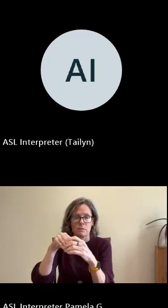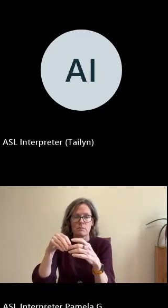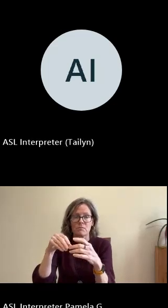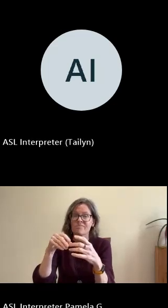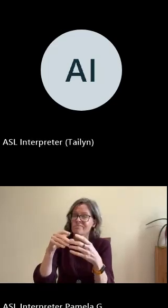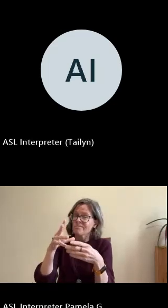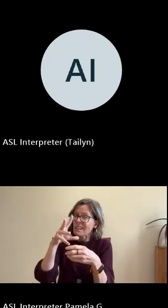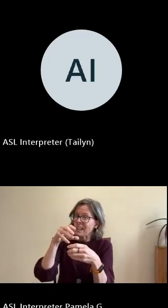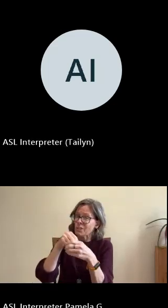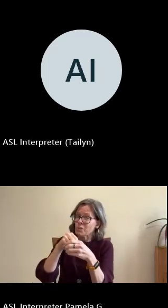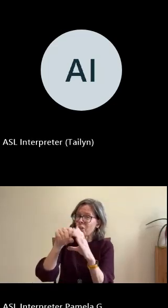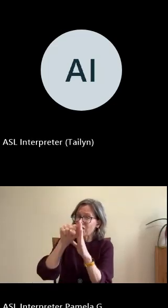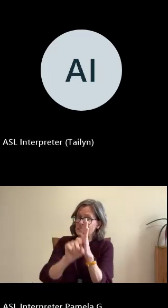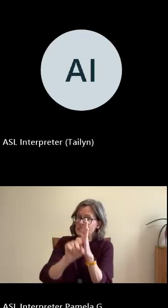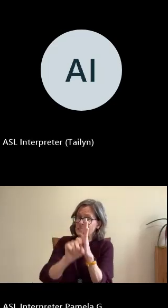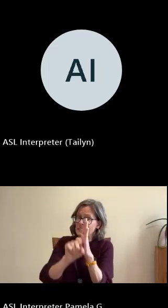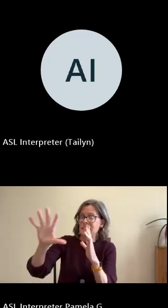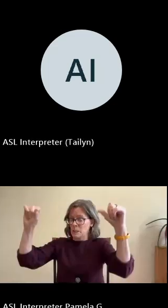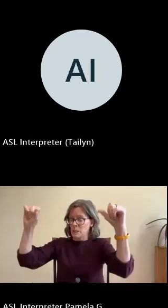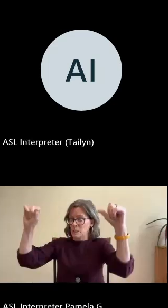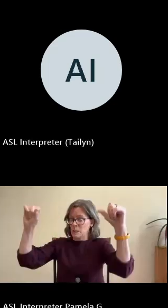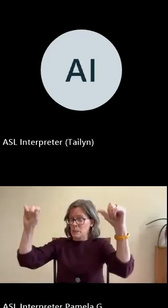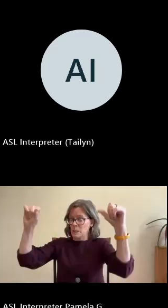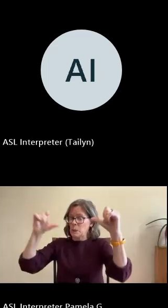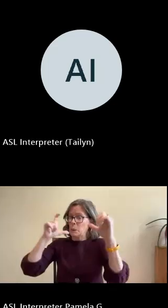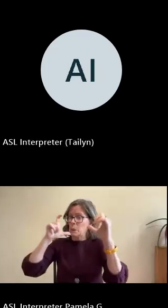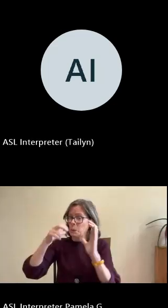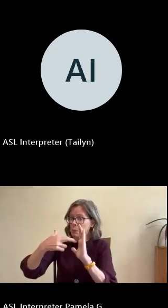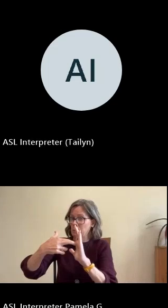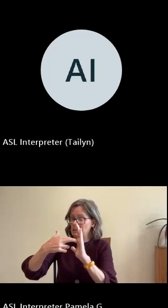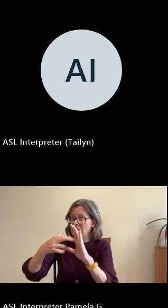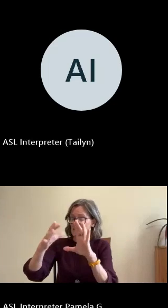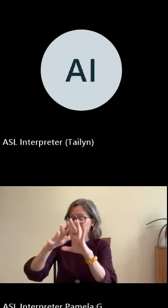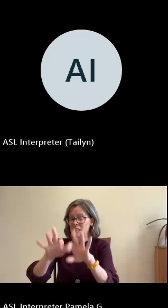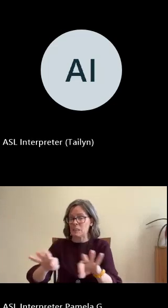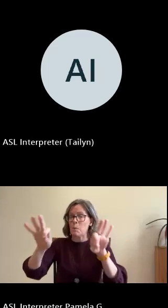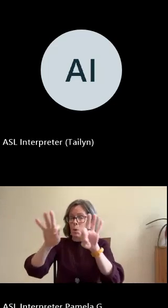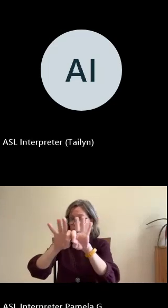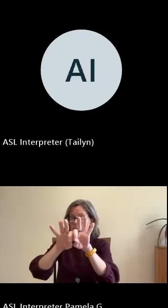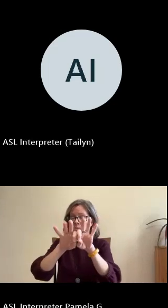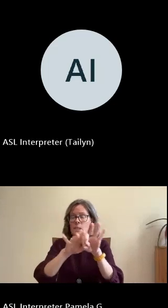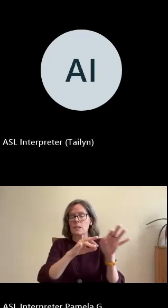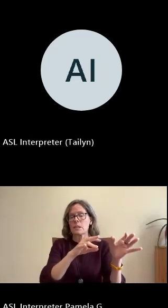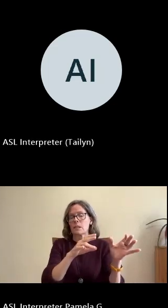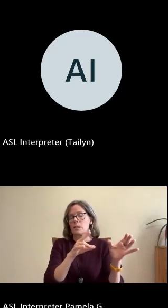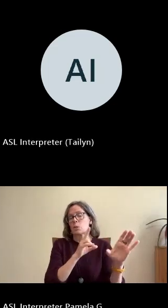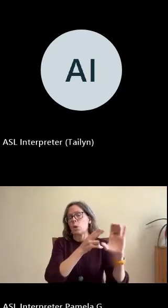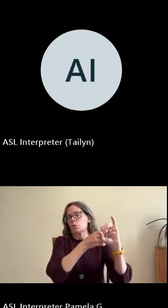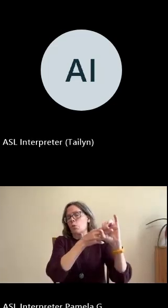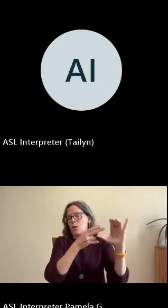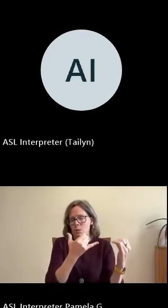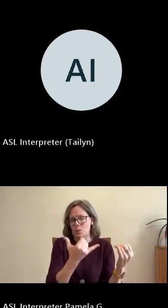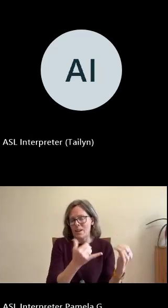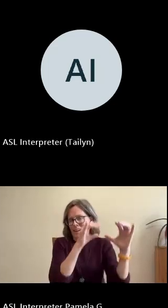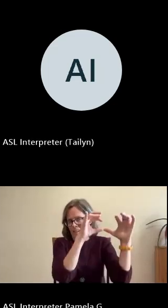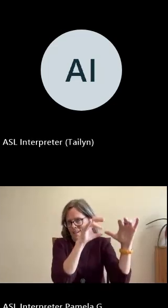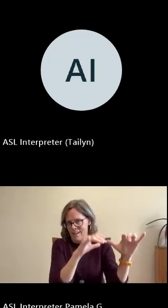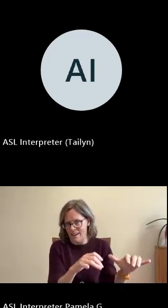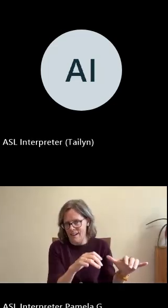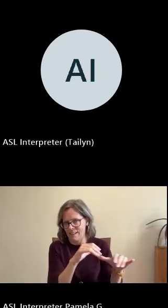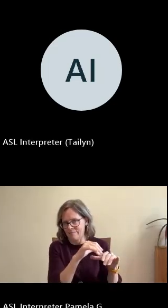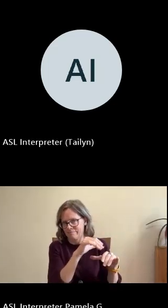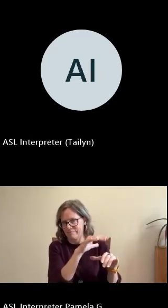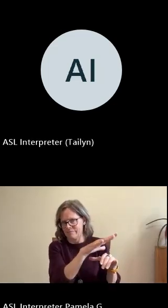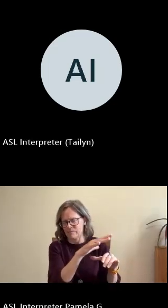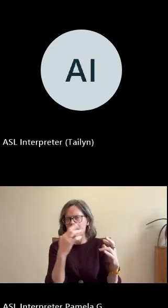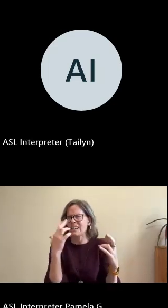statewide president, which is a pretty important role in our union. I'd want to have a voice in that if I was represented by MAPE. So join today, and hopefully I have the